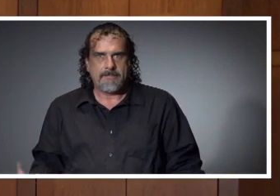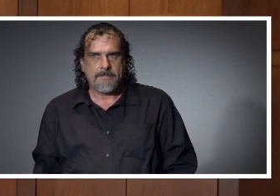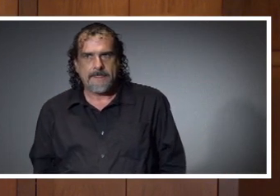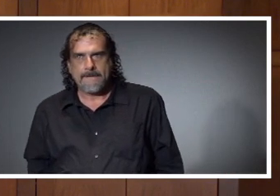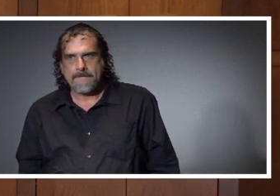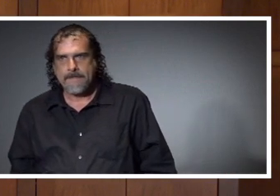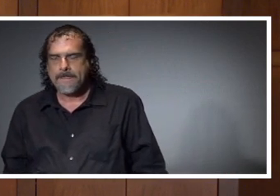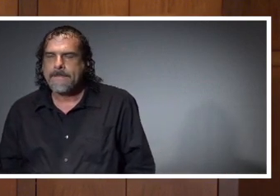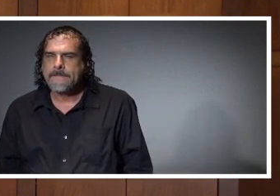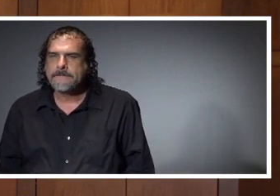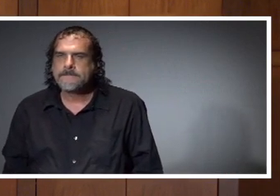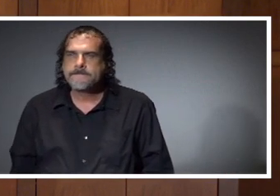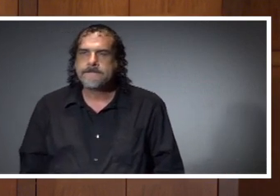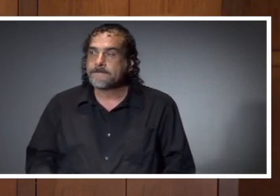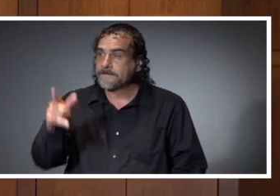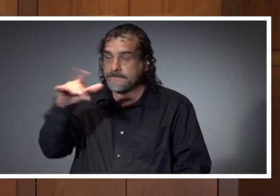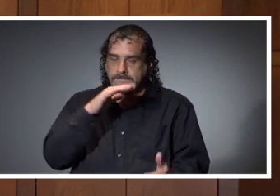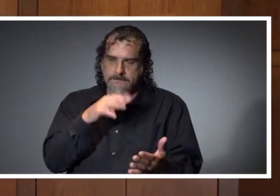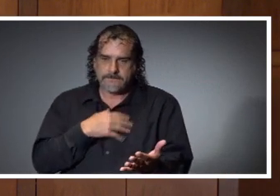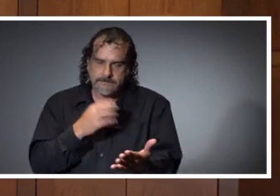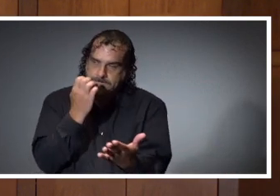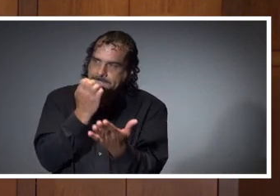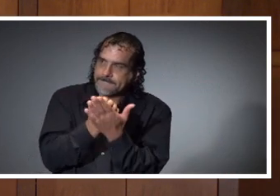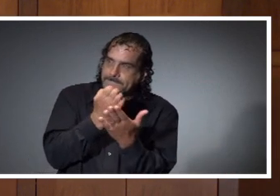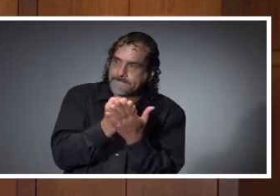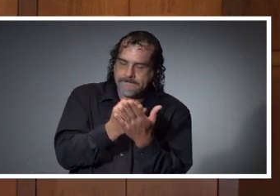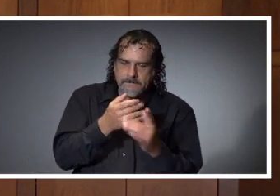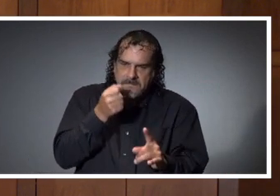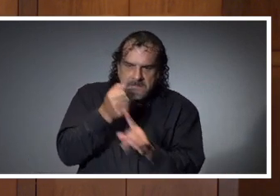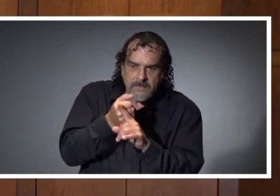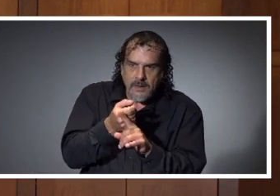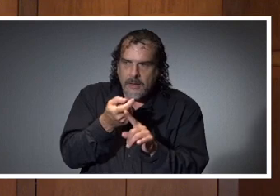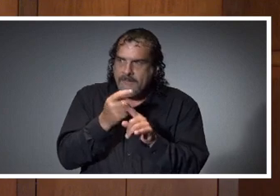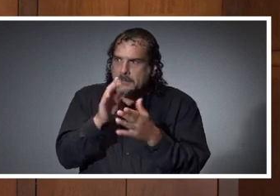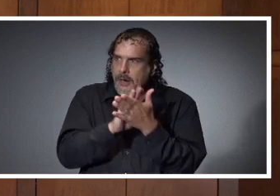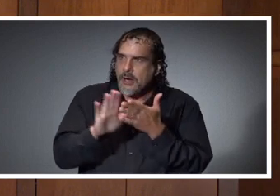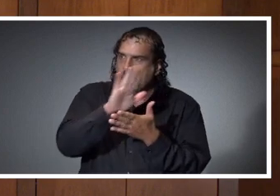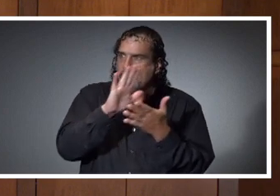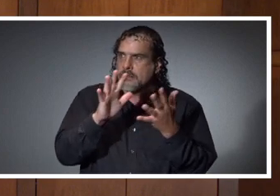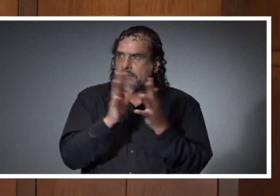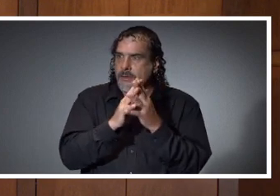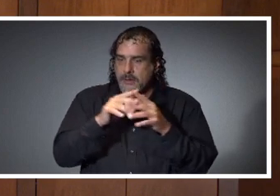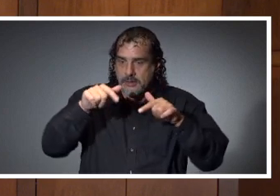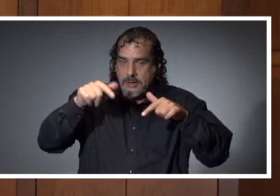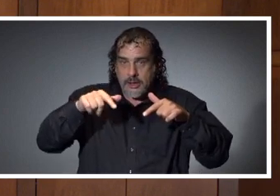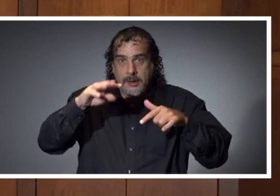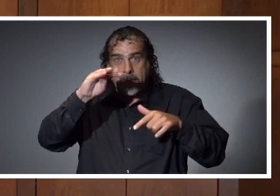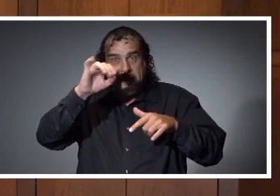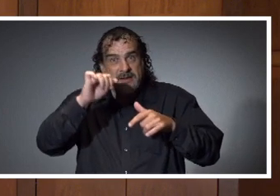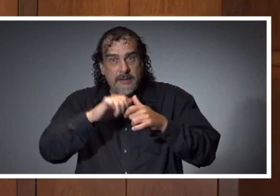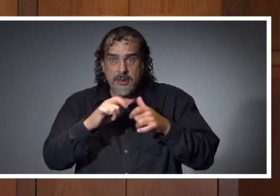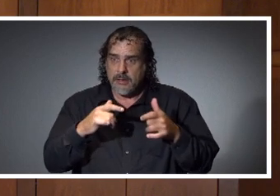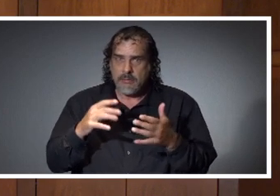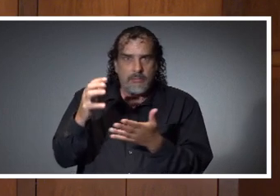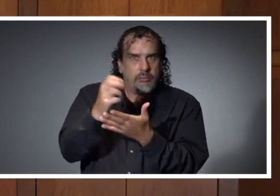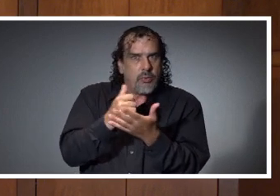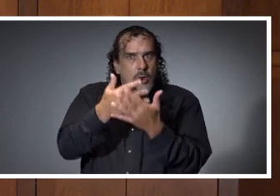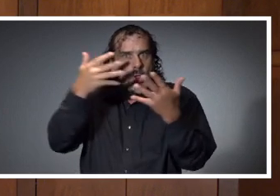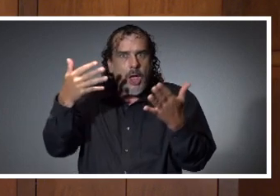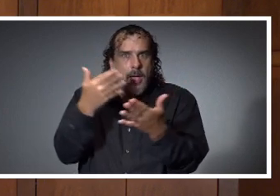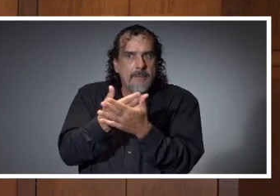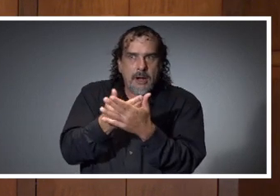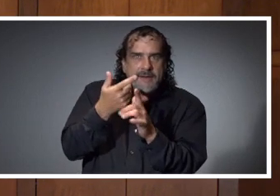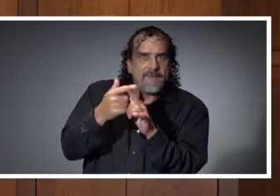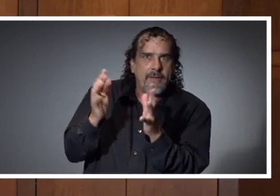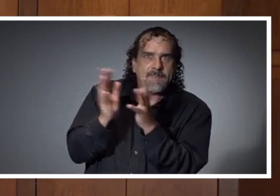Yes. As far as the economic impacts this might have on college football, you know, college football is a big sport here in Mississippi, brings in a lot of money. And those specific